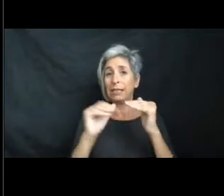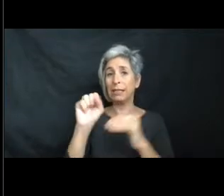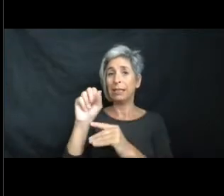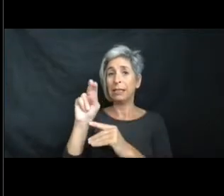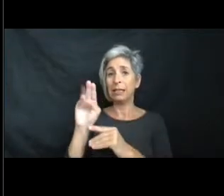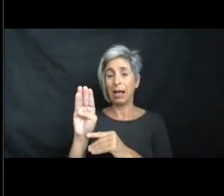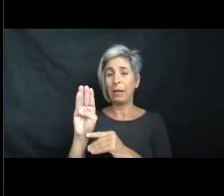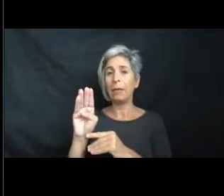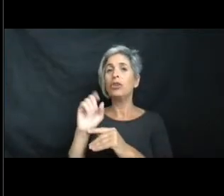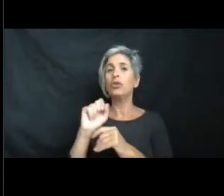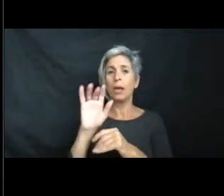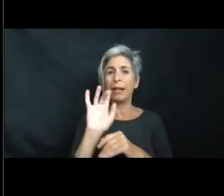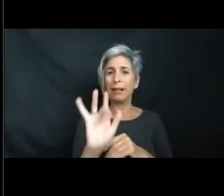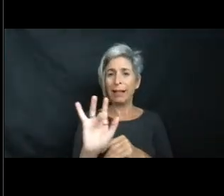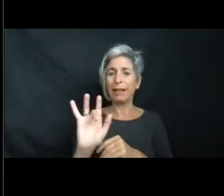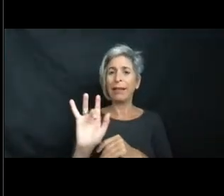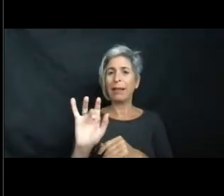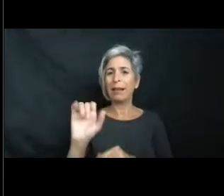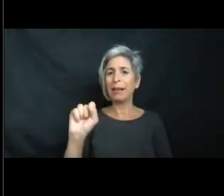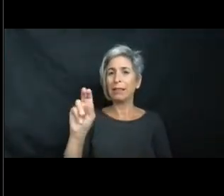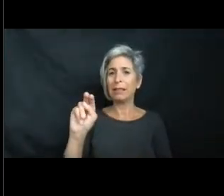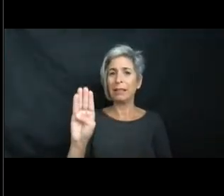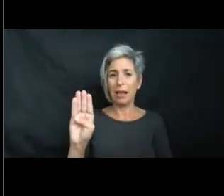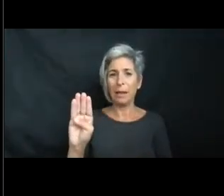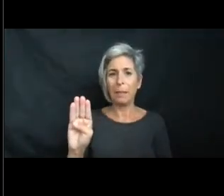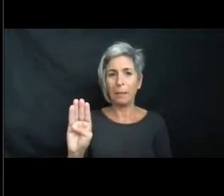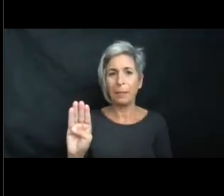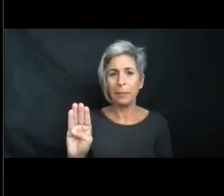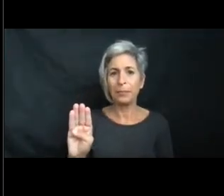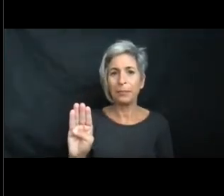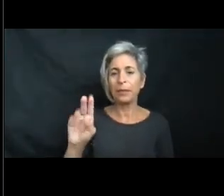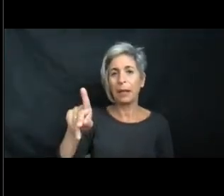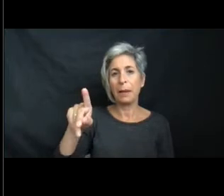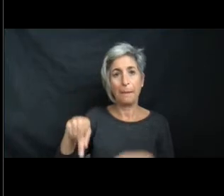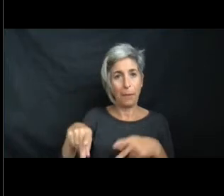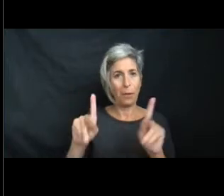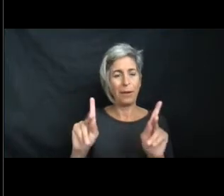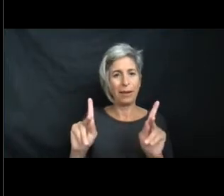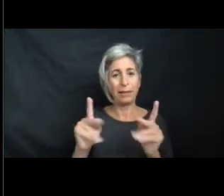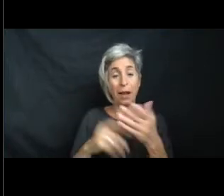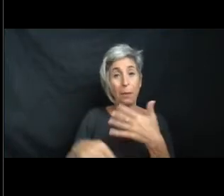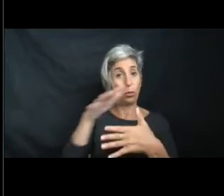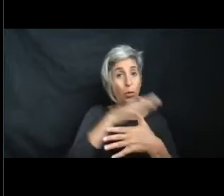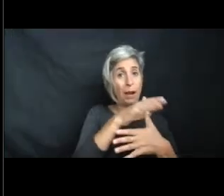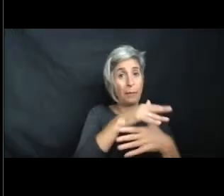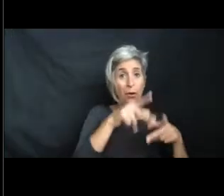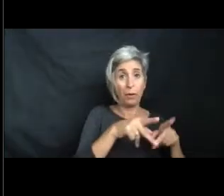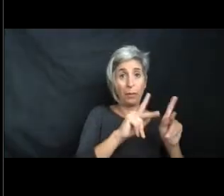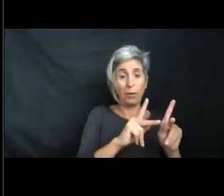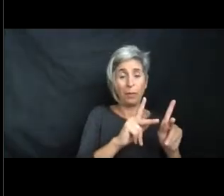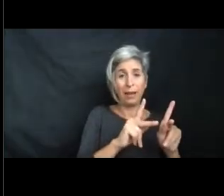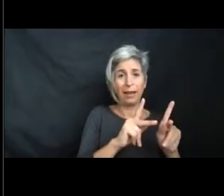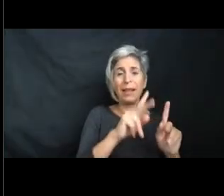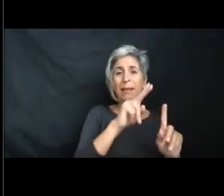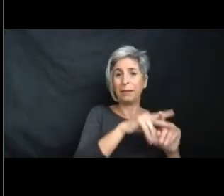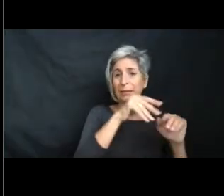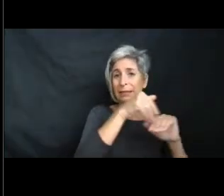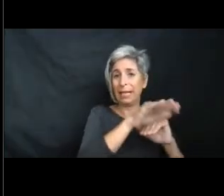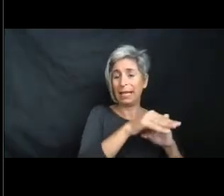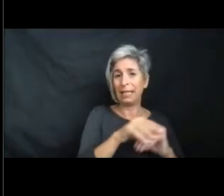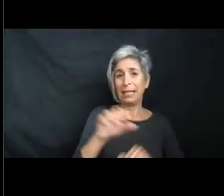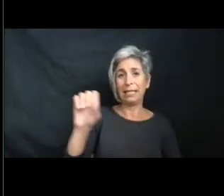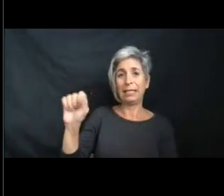You can click the sub permit, and there's an option for you to submit those. If you have a primary permit that has been submitted in Sages, of course, you will be able